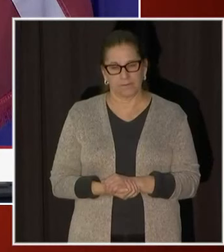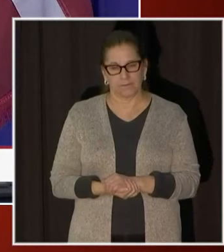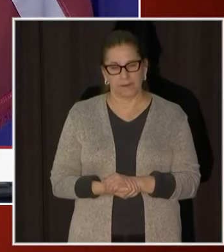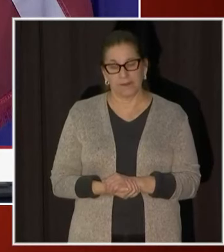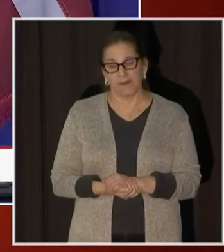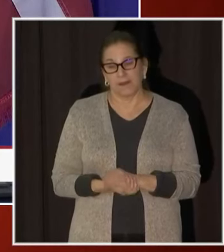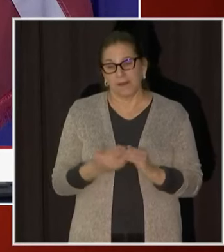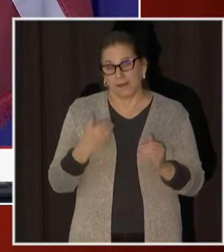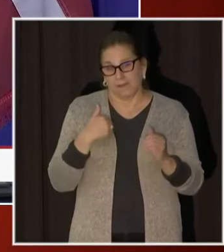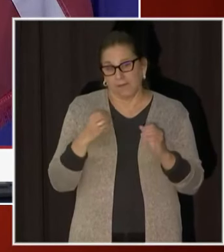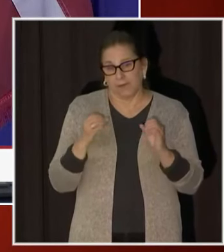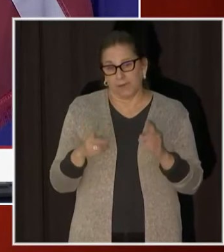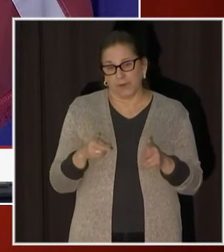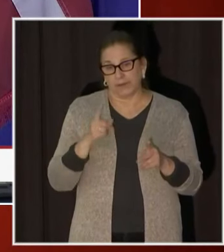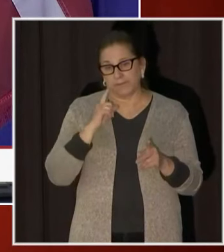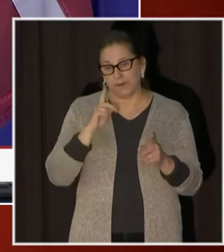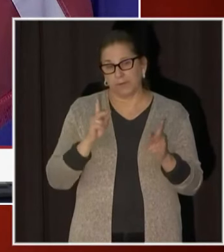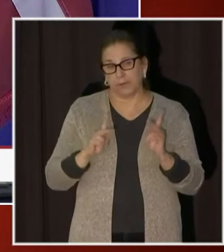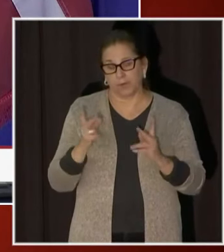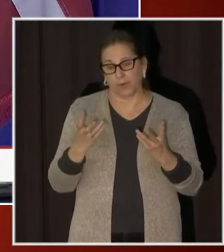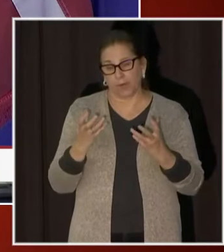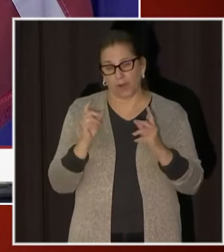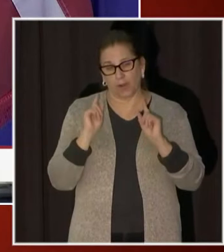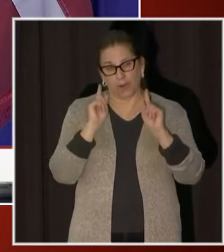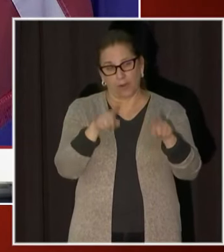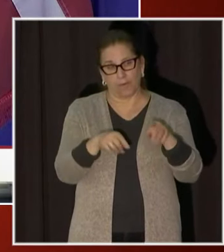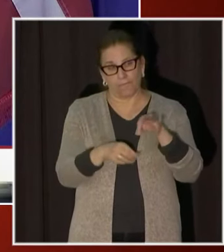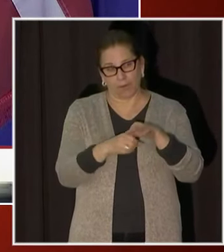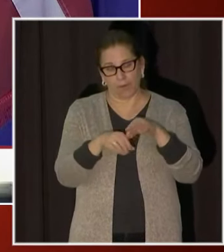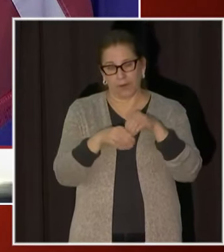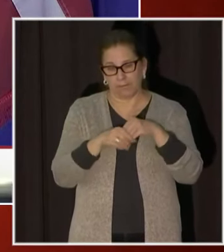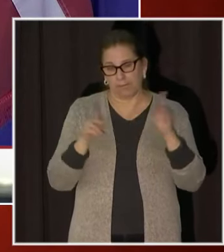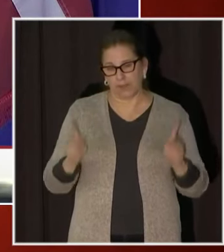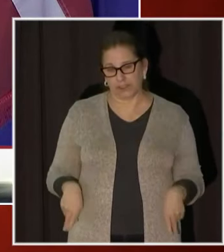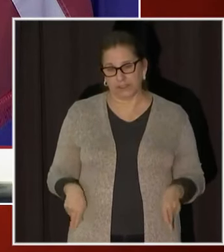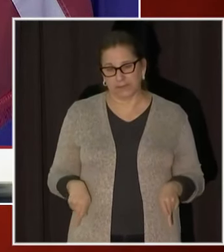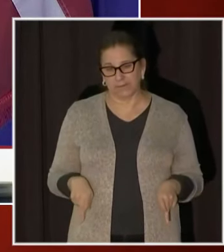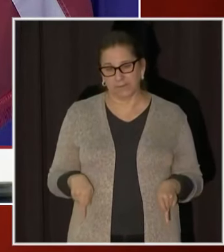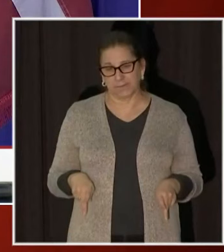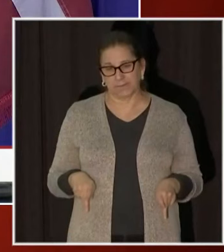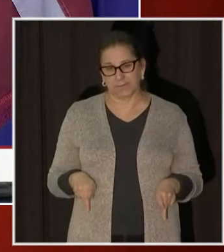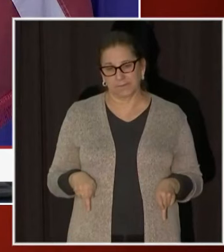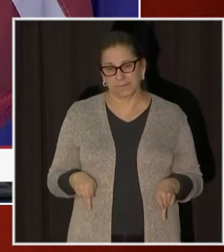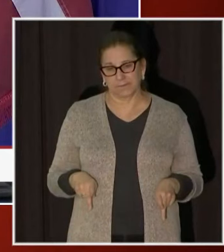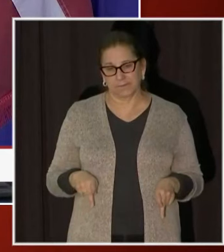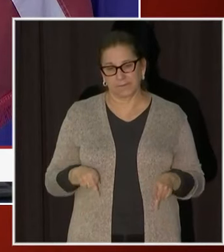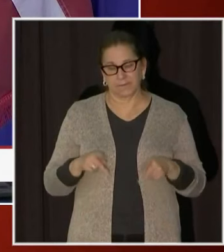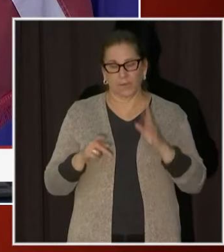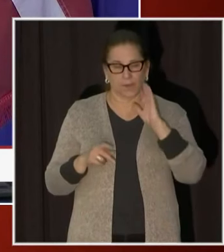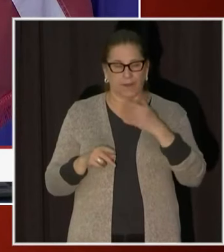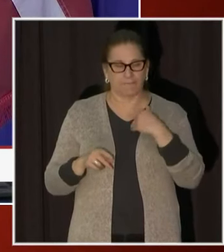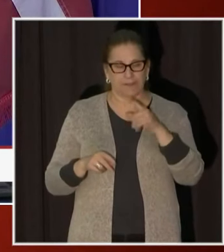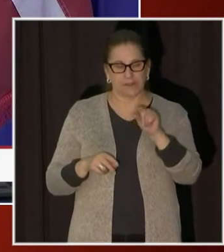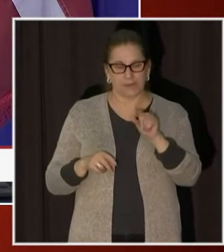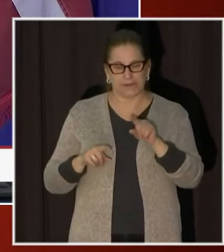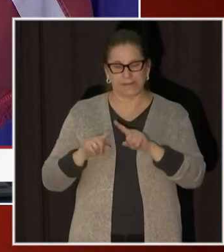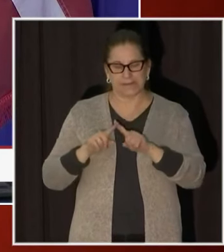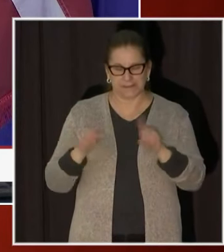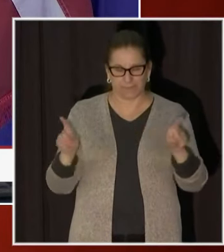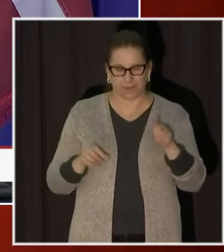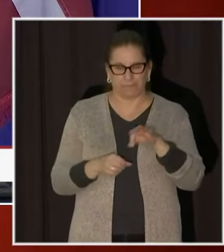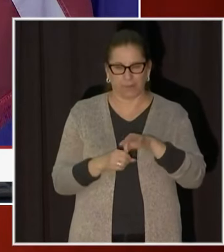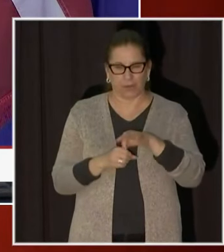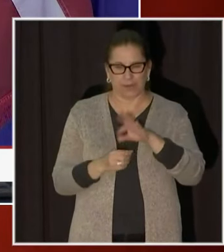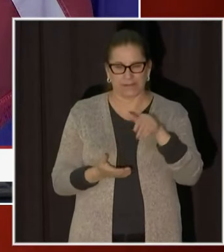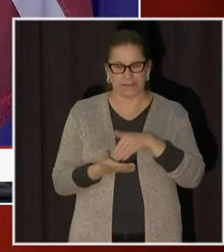for in-person voting on June the 2nd at 20 voting centers. And that voting begins at the